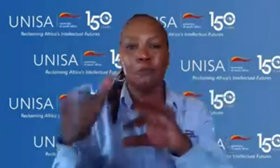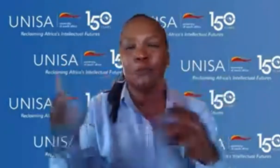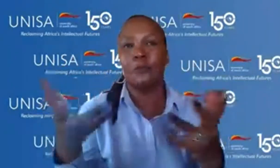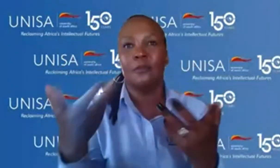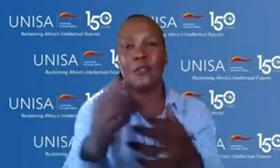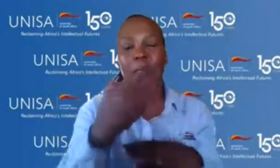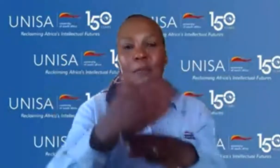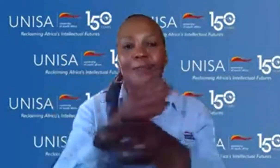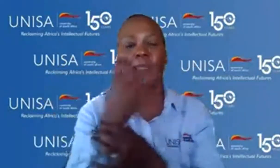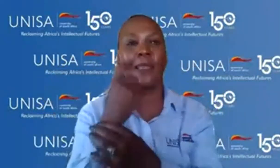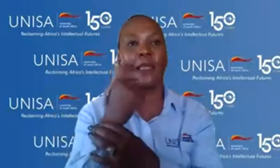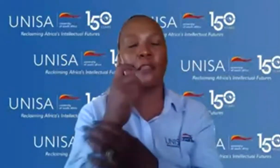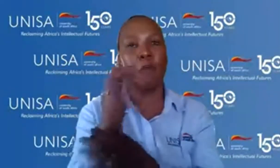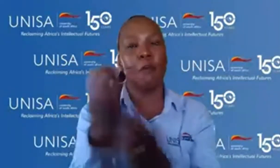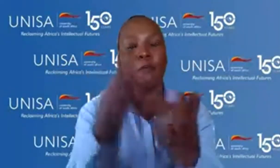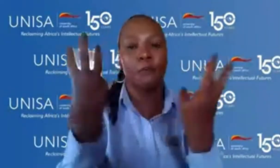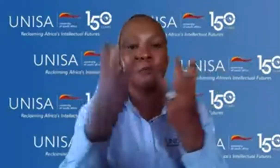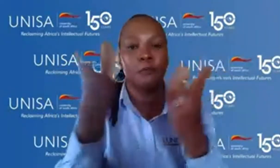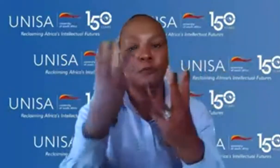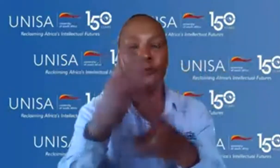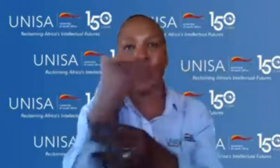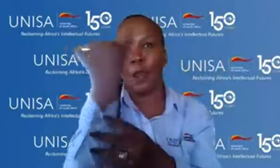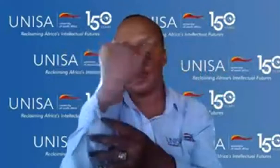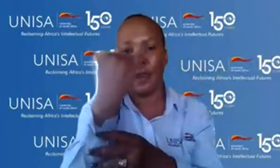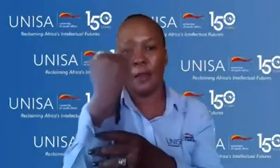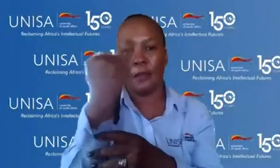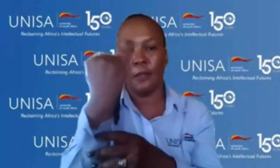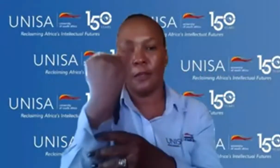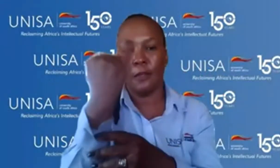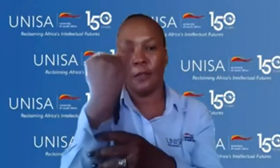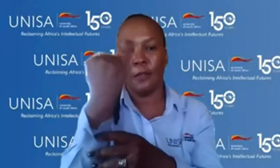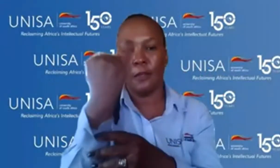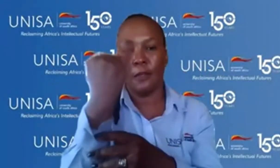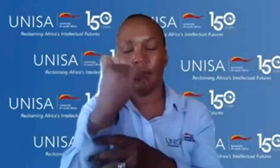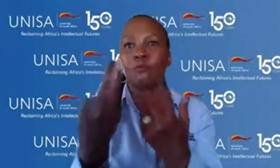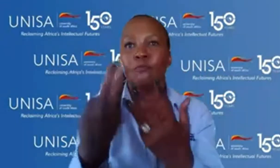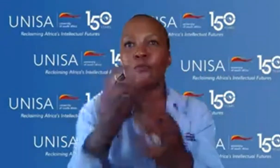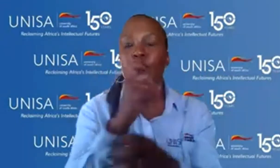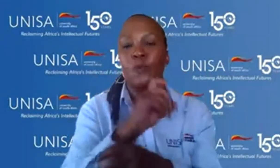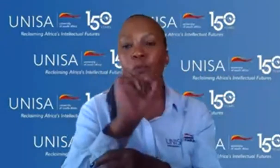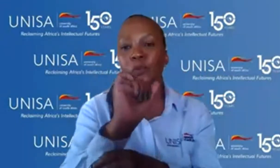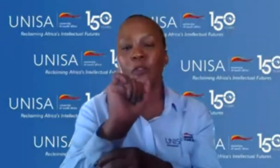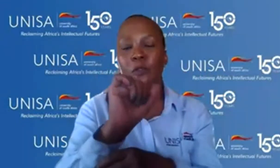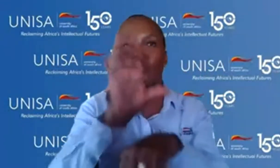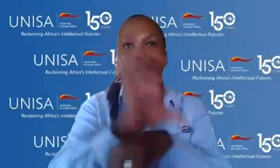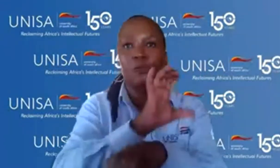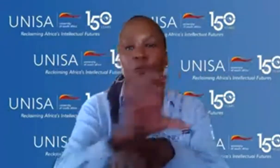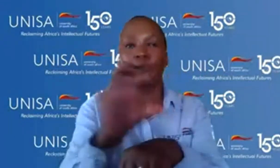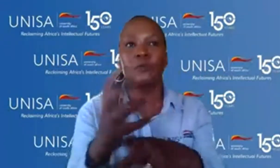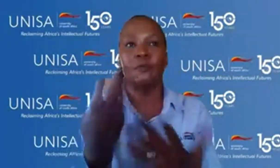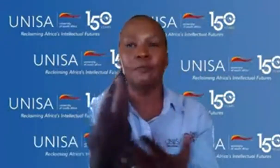easier for people with low vision to be able to use a computer.